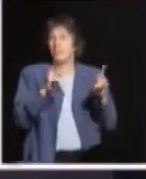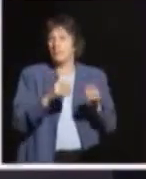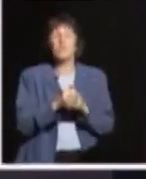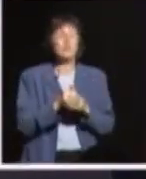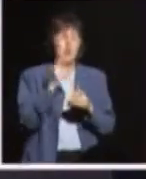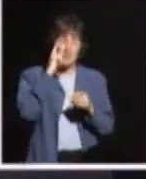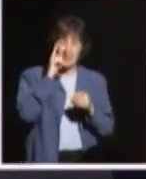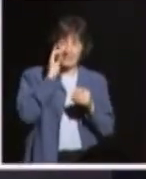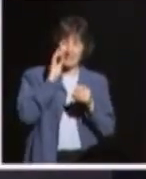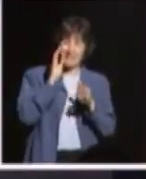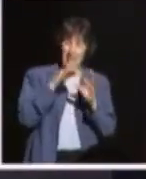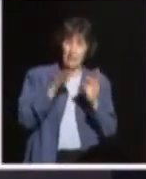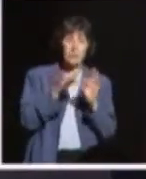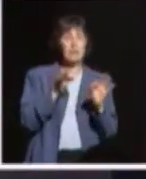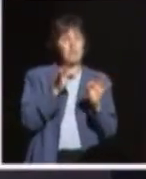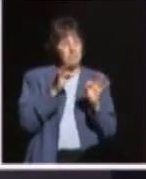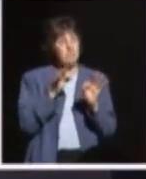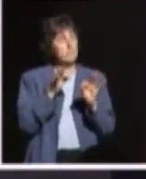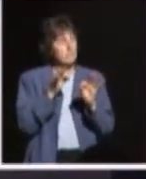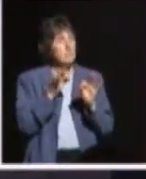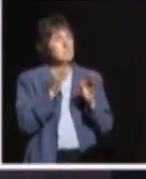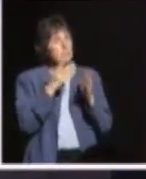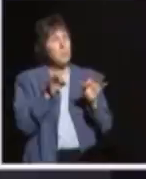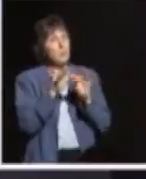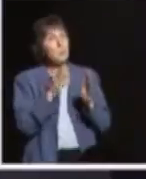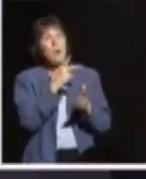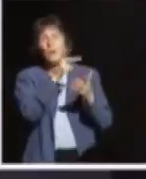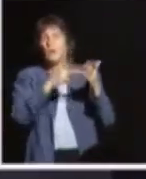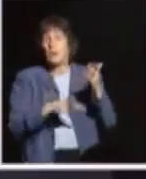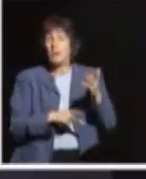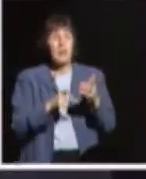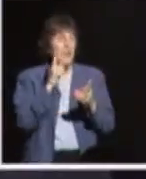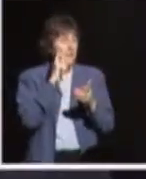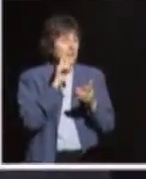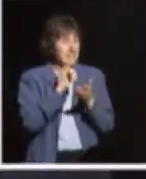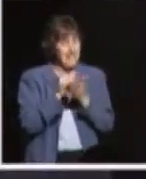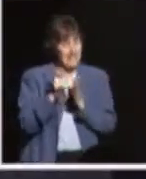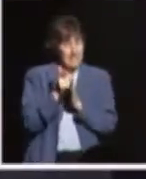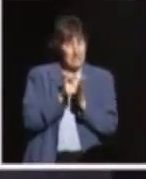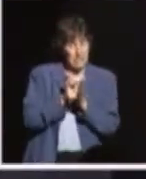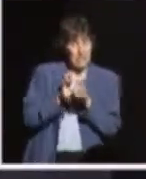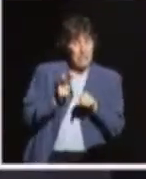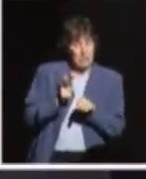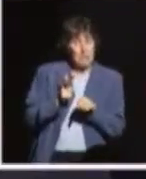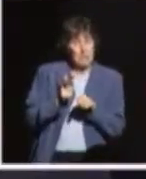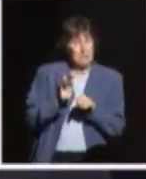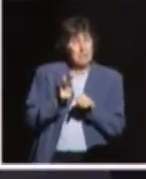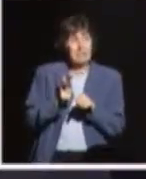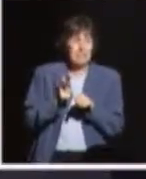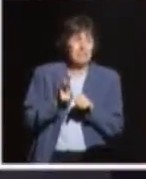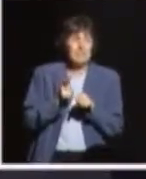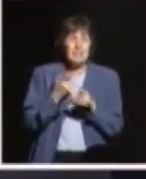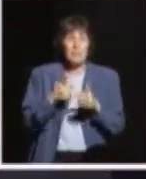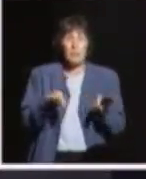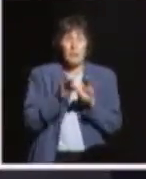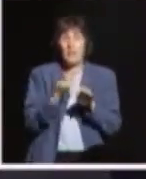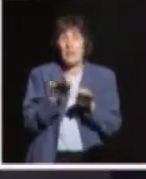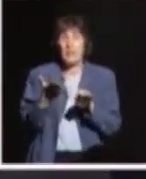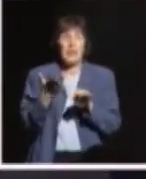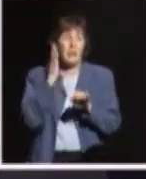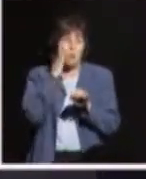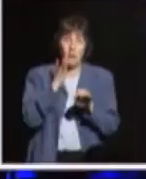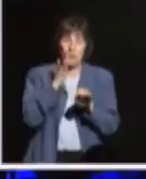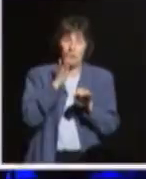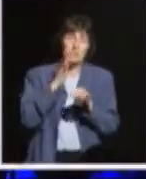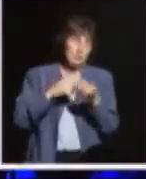priority, and I think that piece of the legislation might be the most important part of it, and I'll certainly support it and try to make it even more comprehensive if